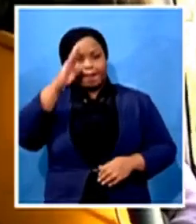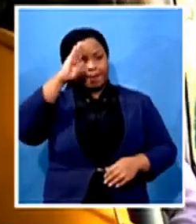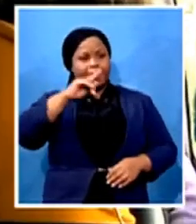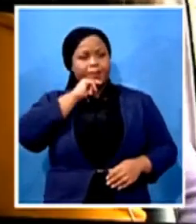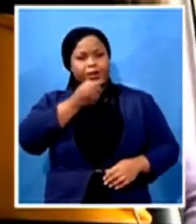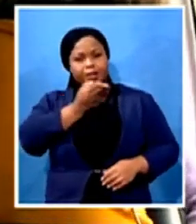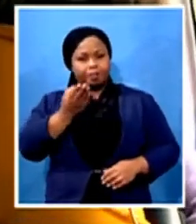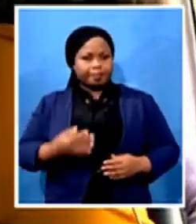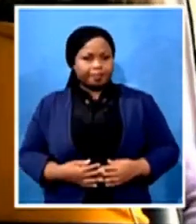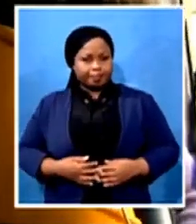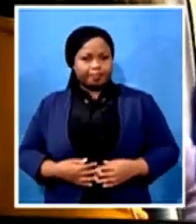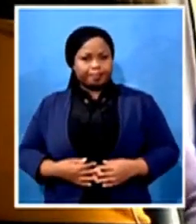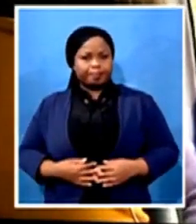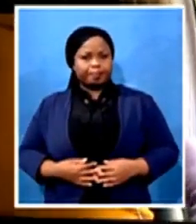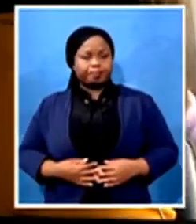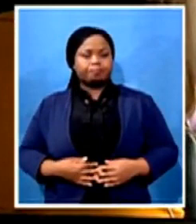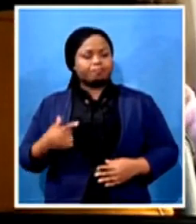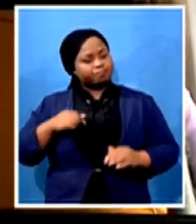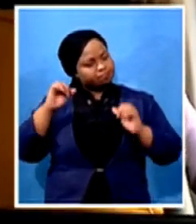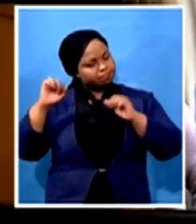with what my colleague has said.